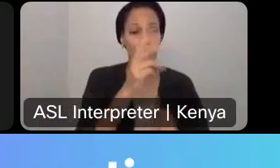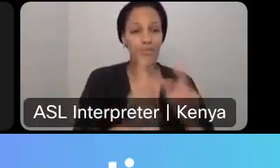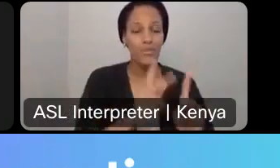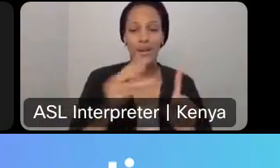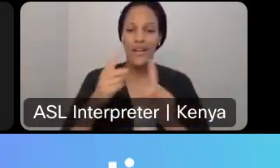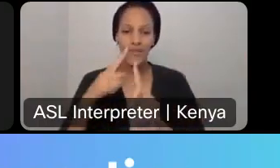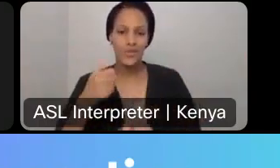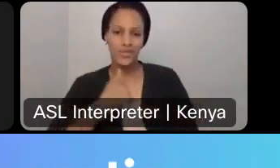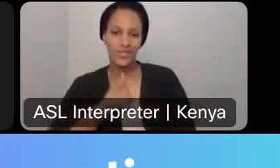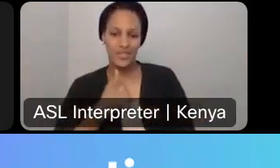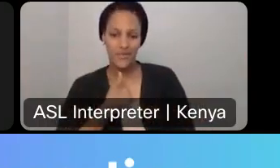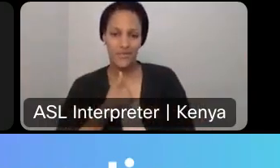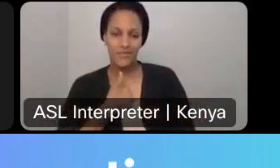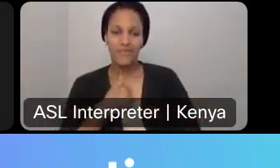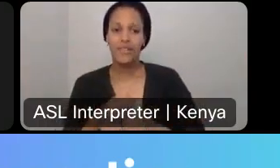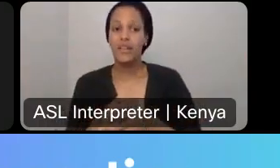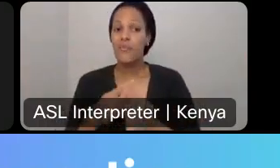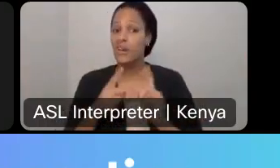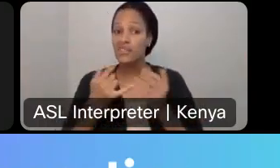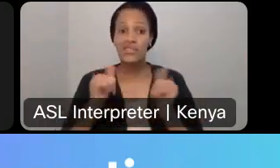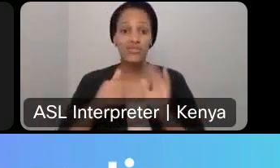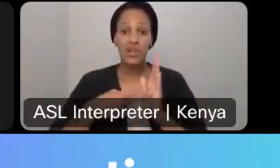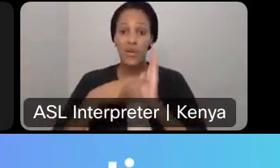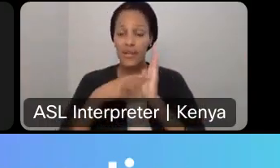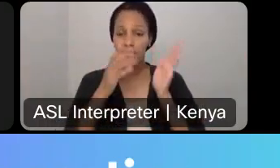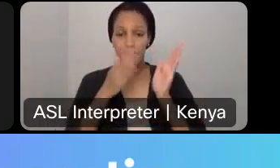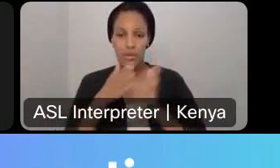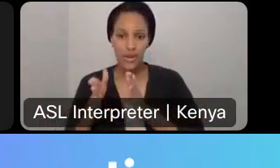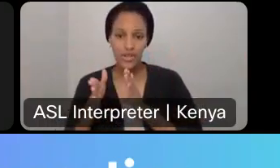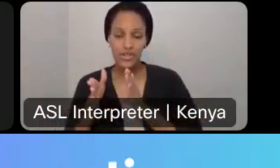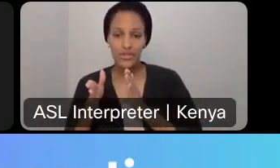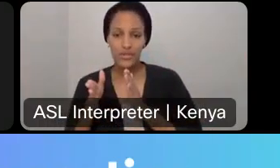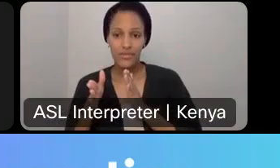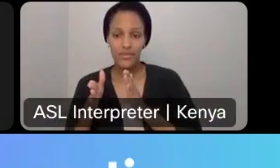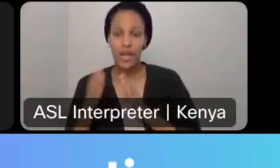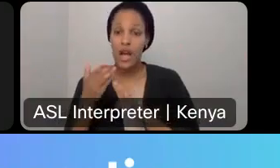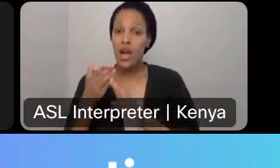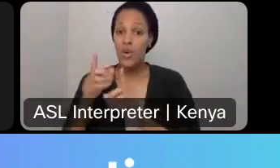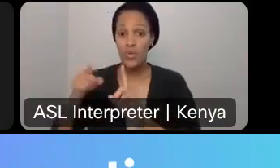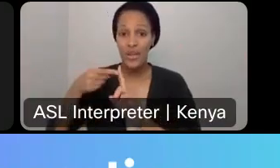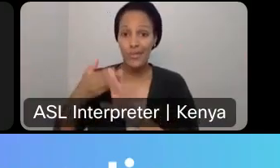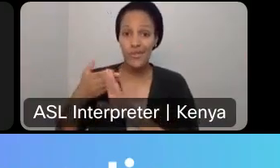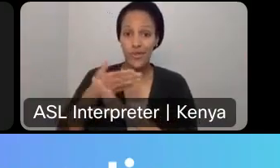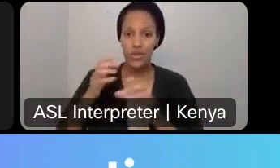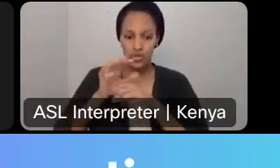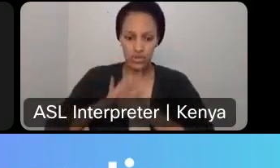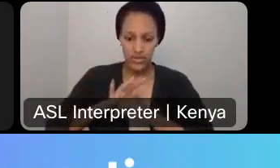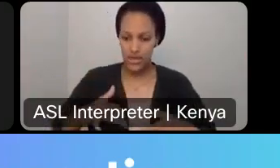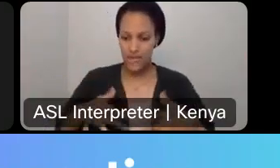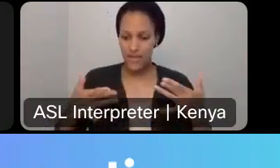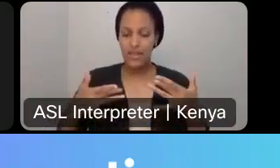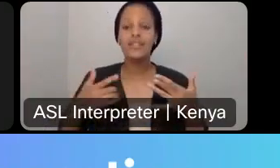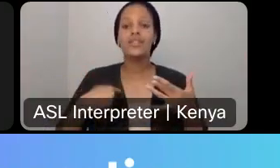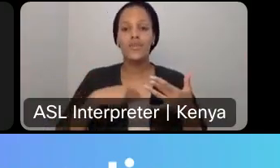ourselves requires preparation before a stressful event so that we feel ready to respond